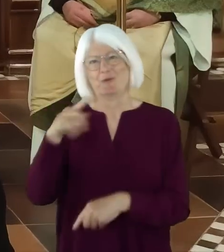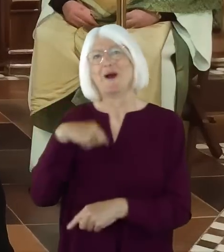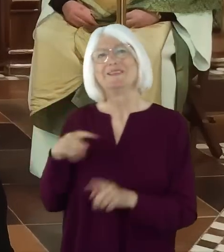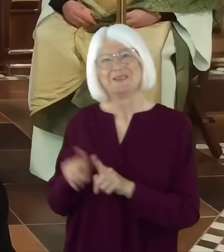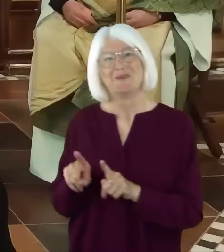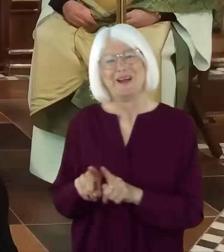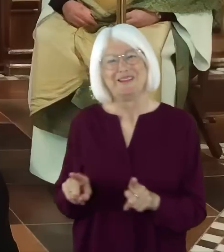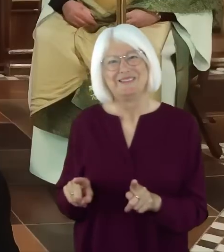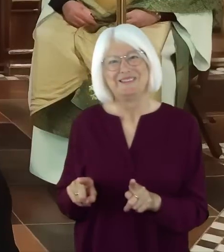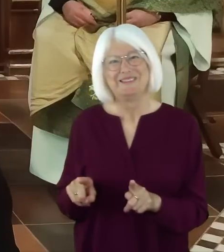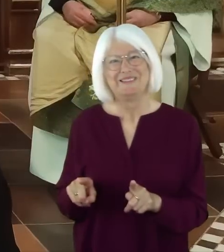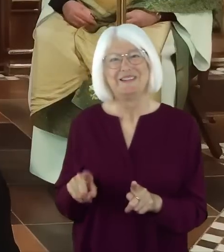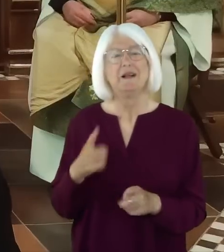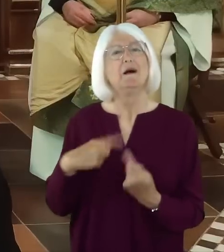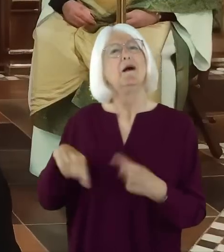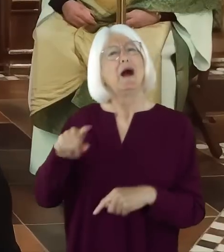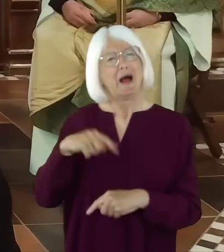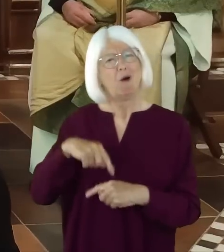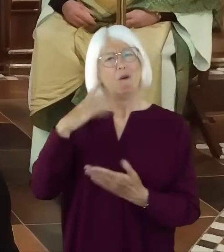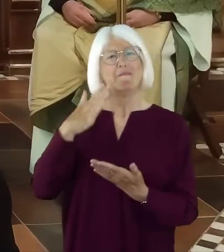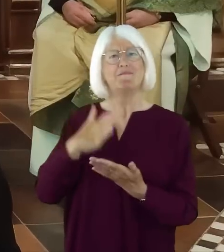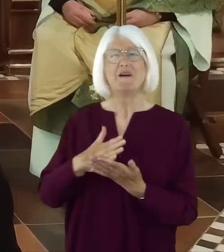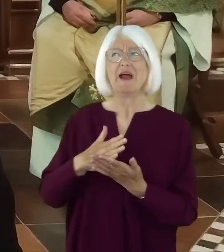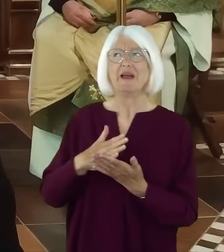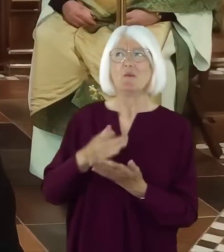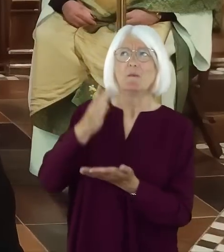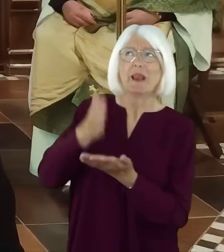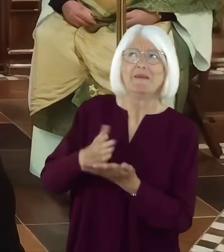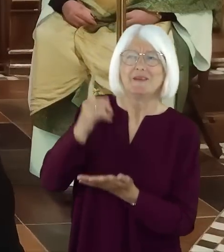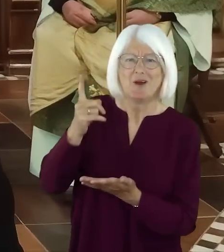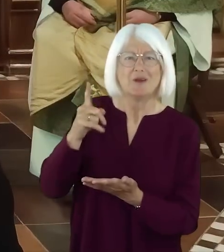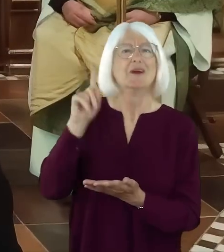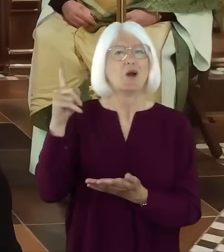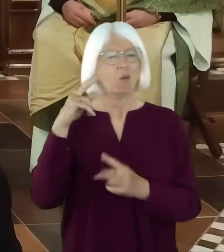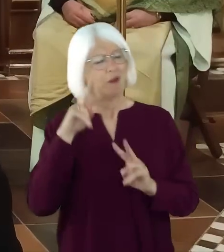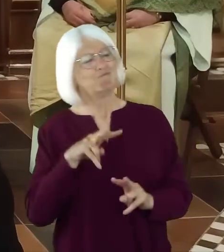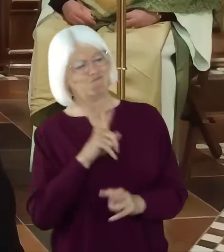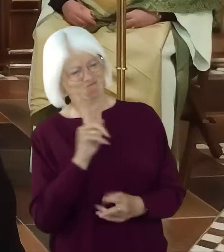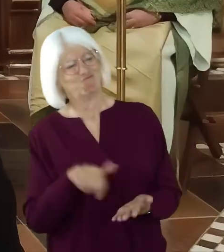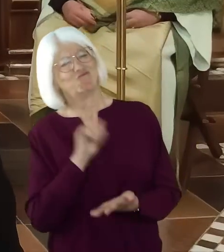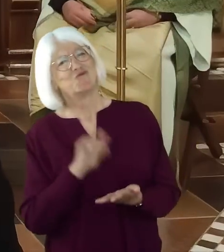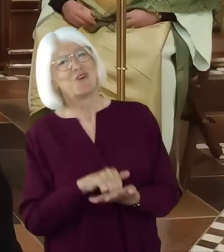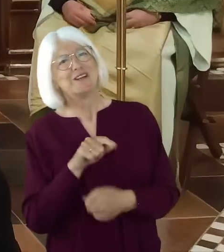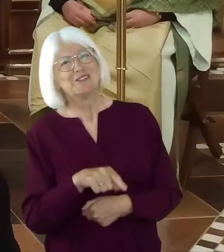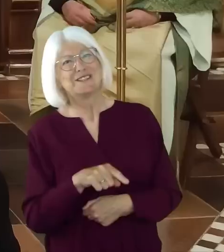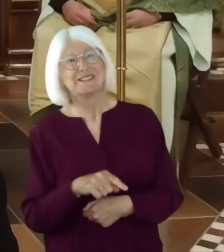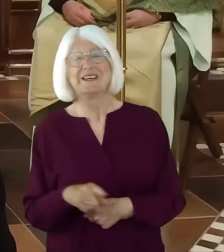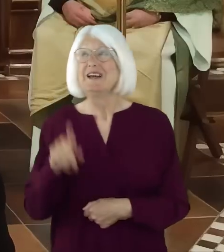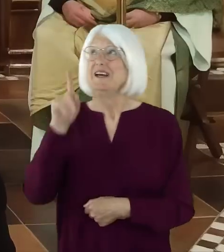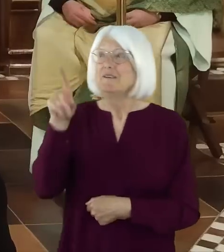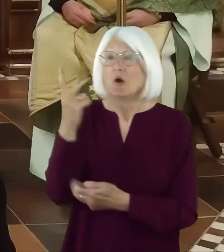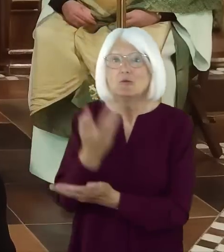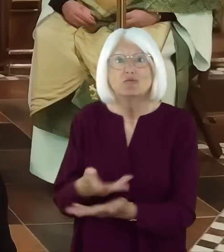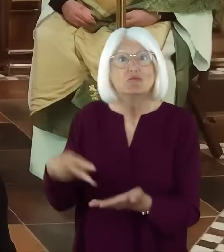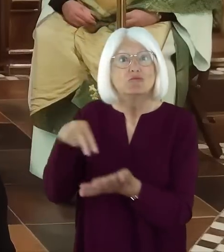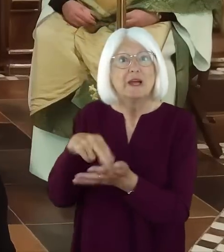also. It would be reckoned to us who believe in God, who raised Jesus our Lord